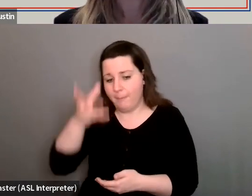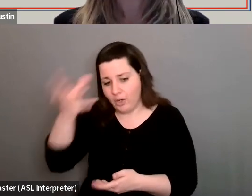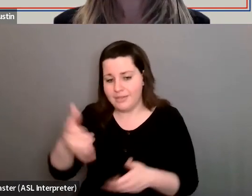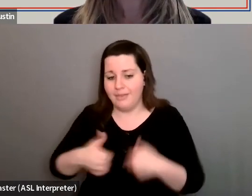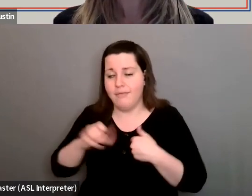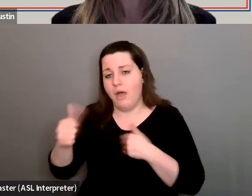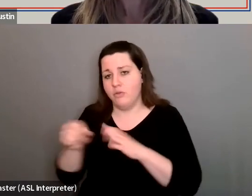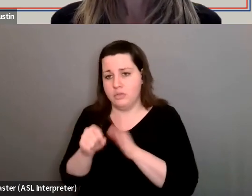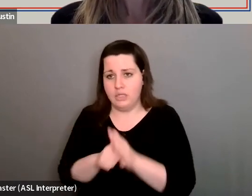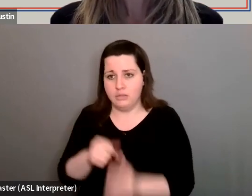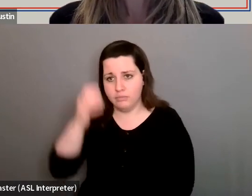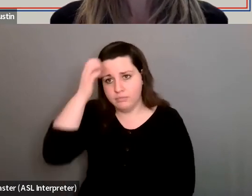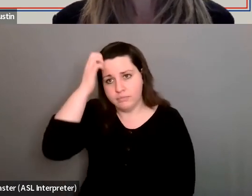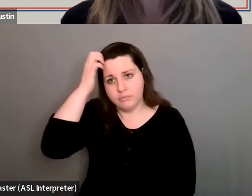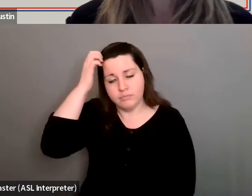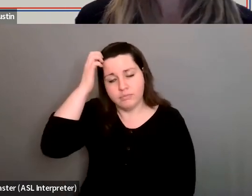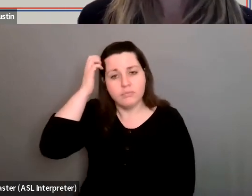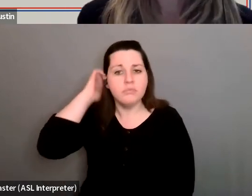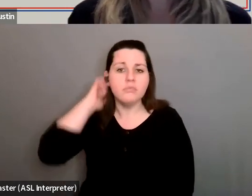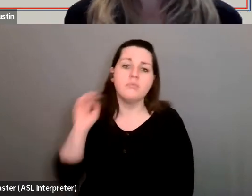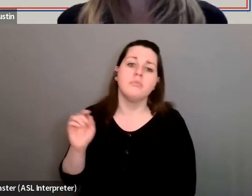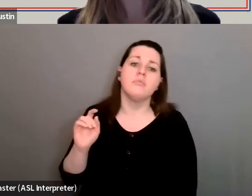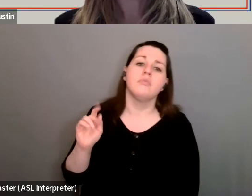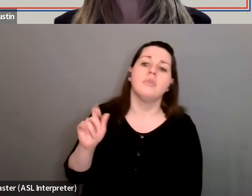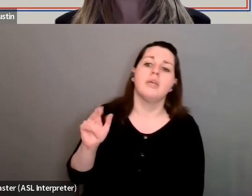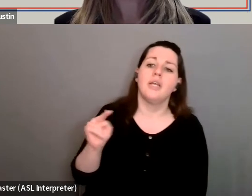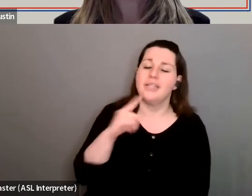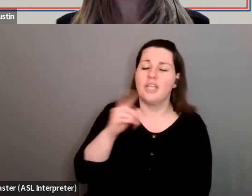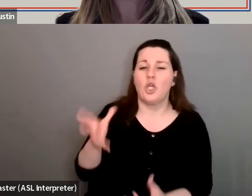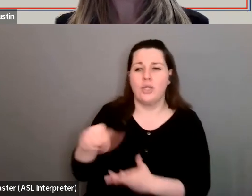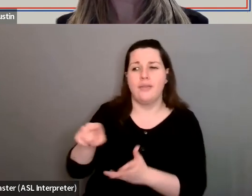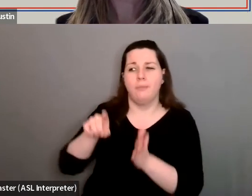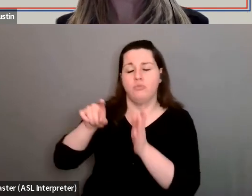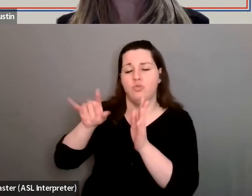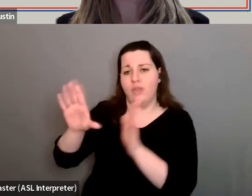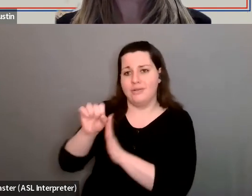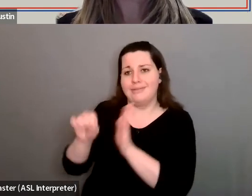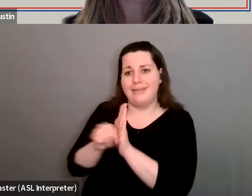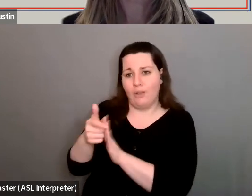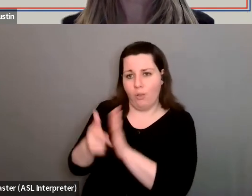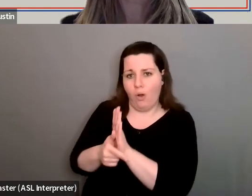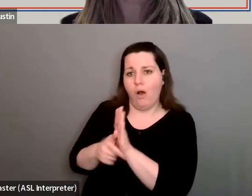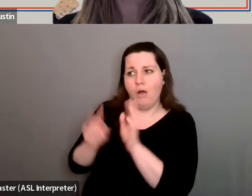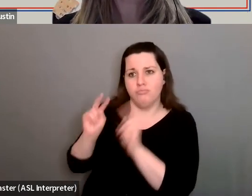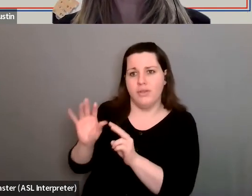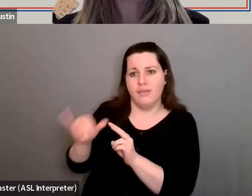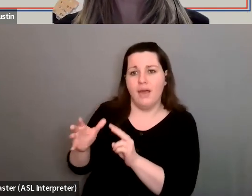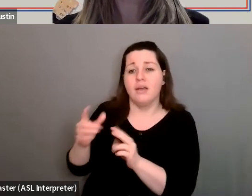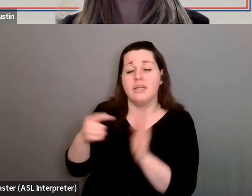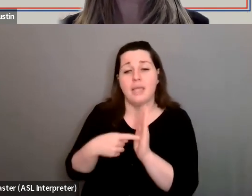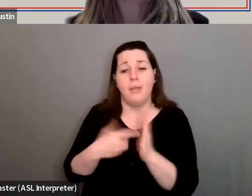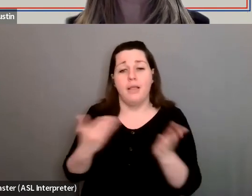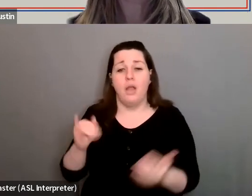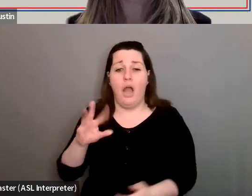state? So we would encourage them to look at their state law. For example, here in Iowa,